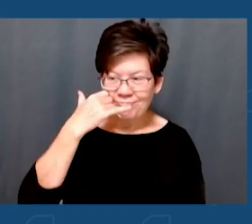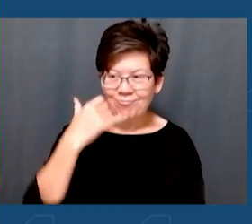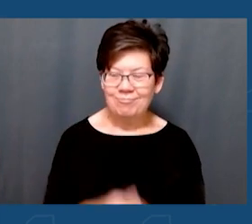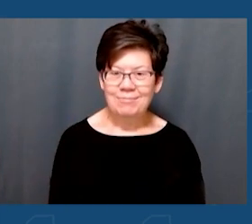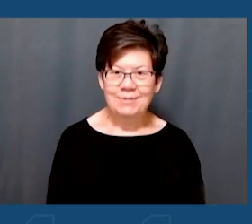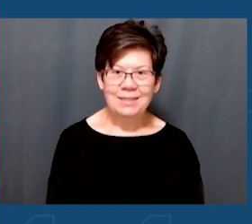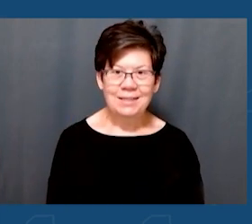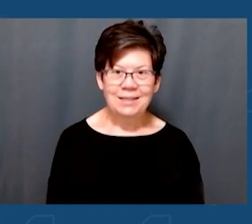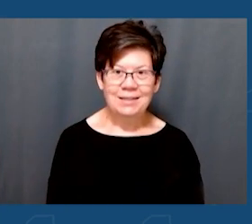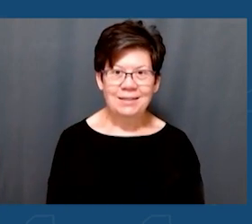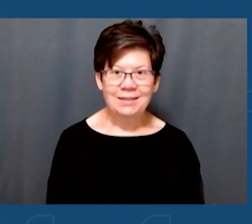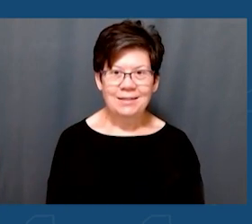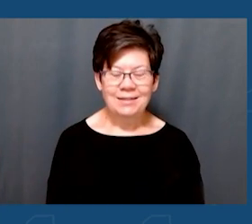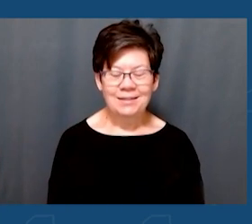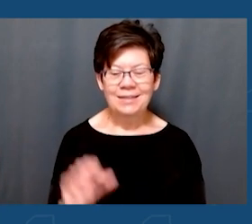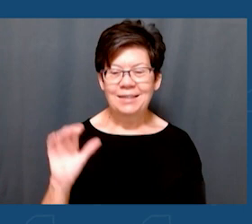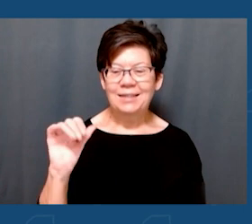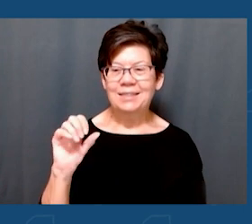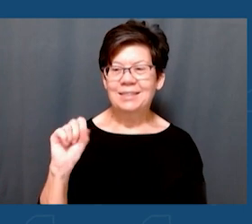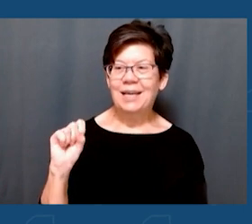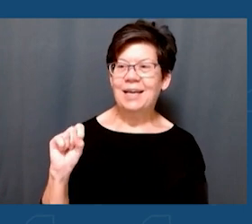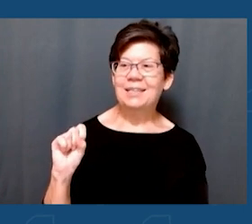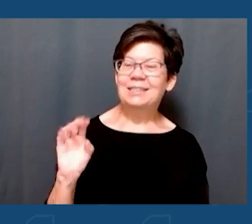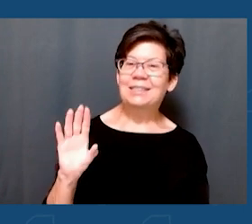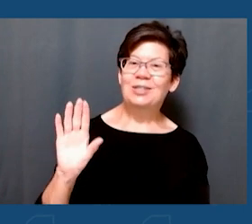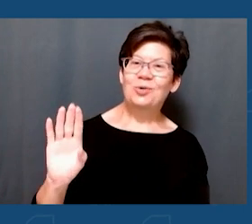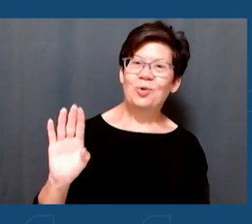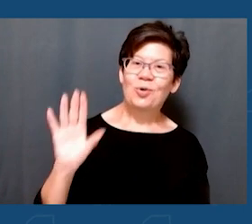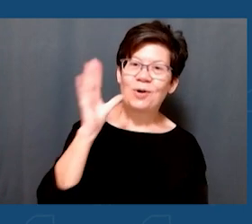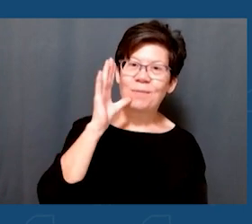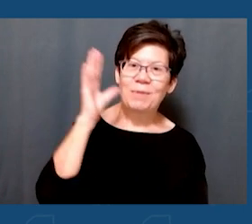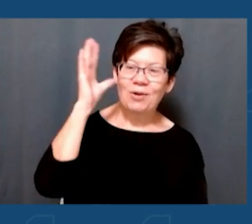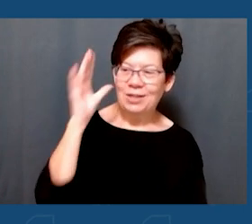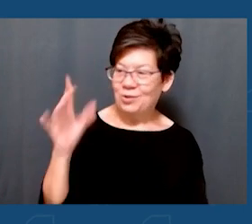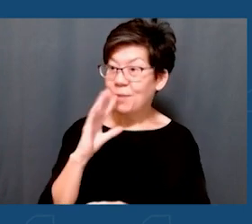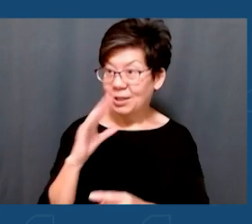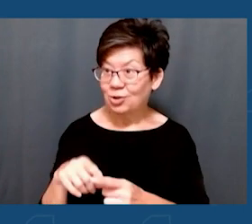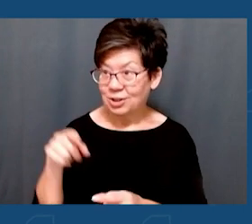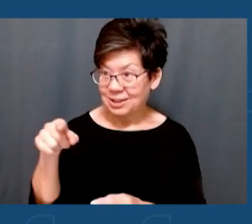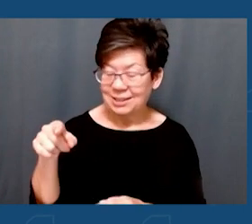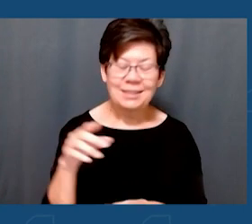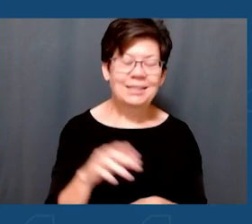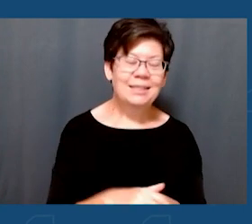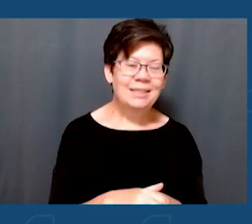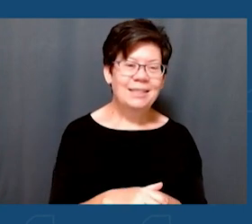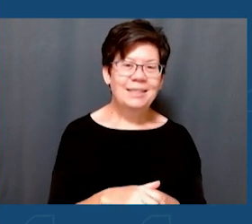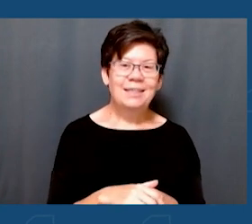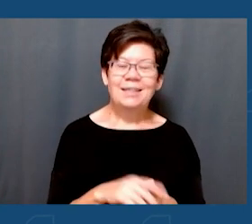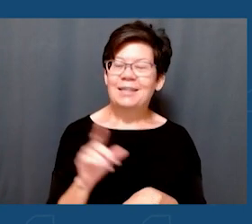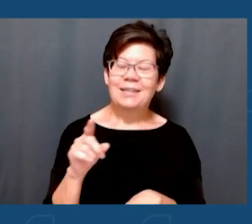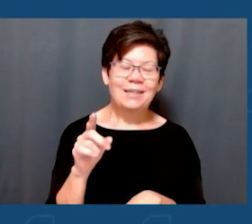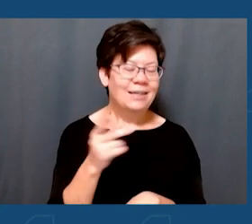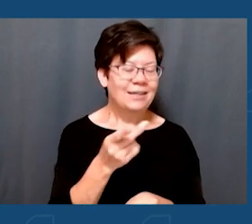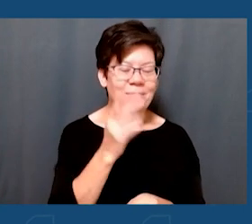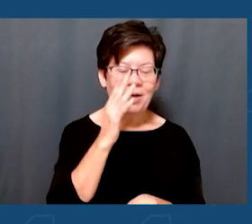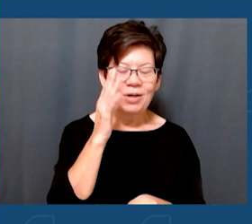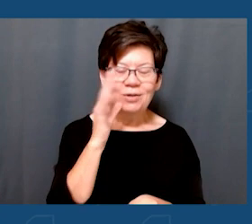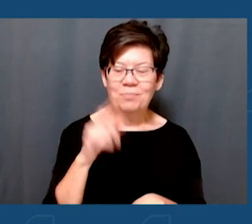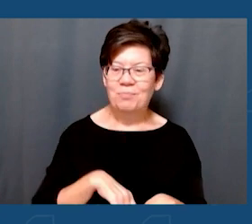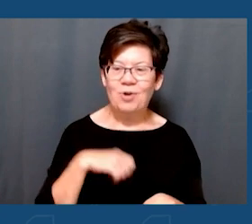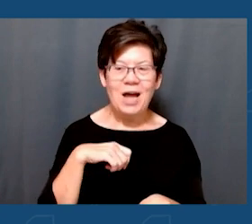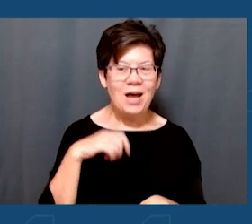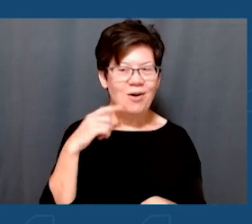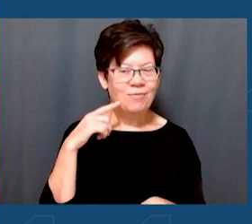Kaz, your parents, you mentioned them, They would be so proud of